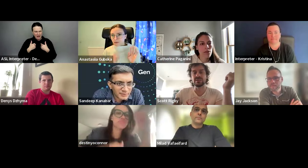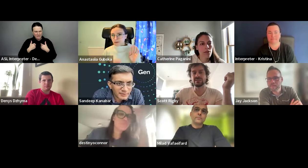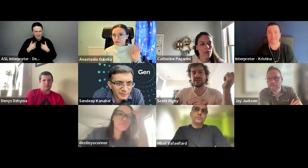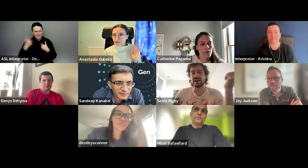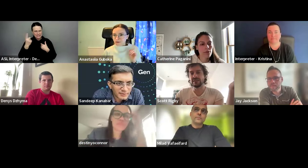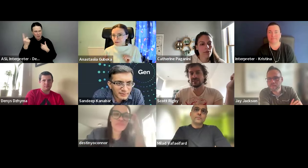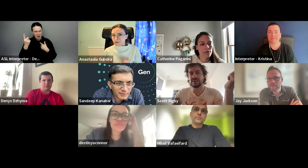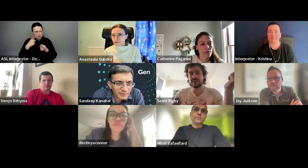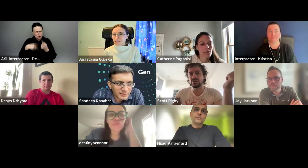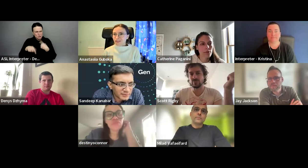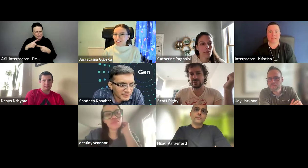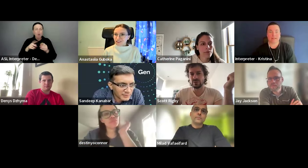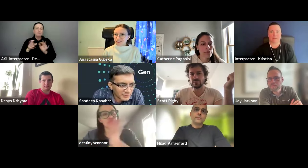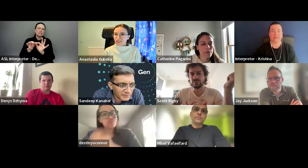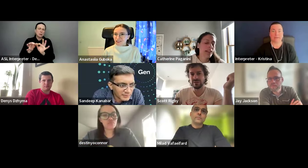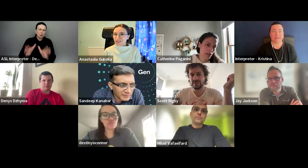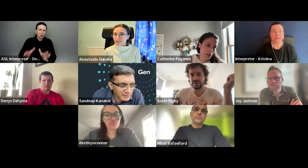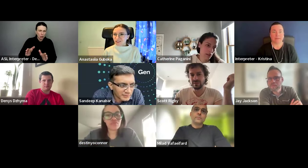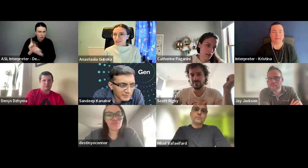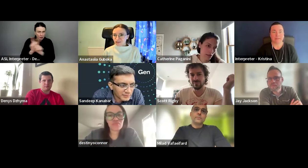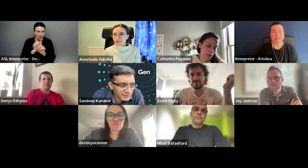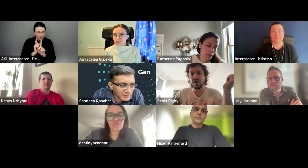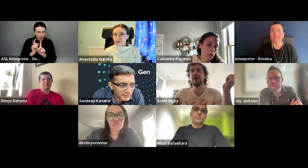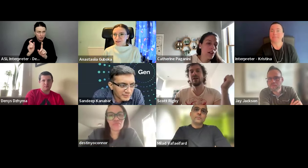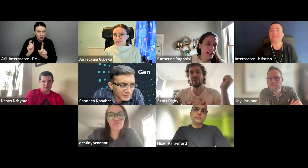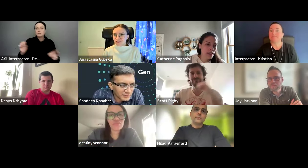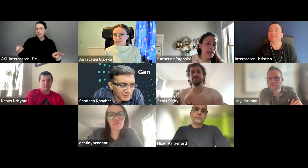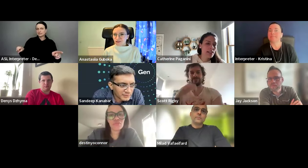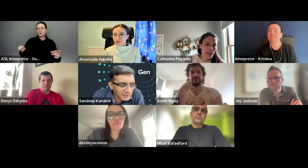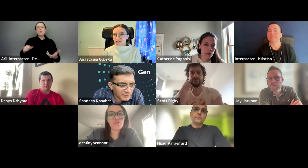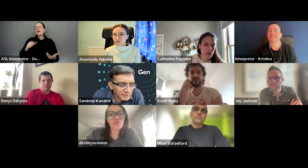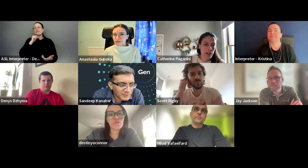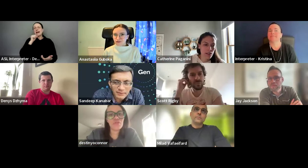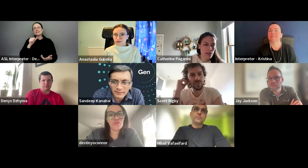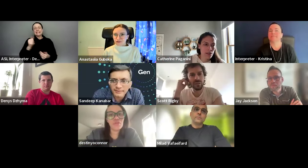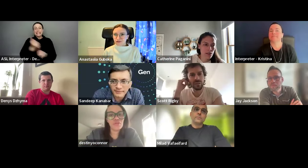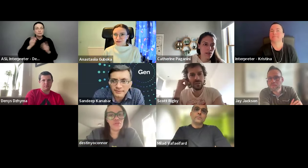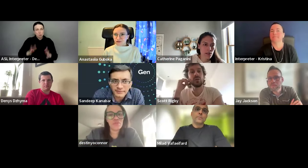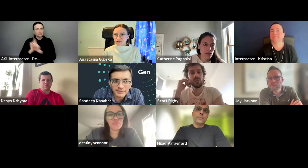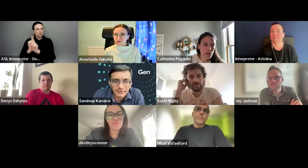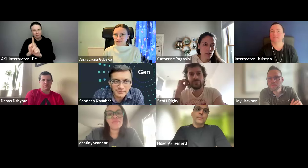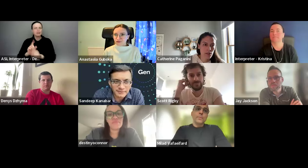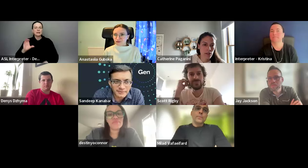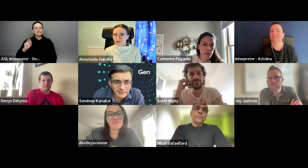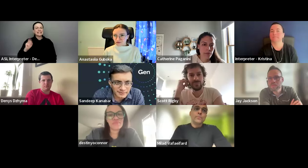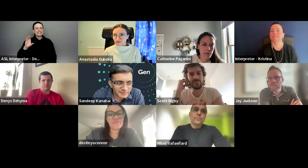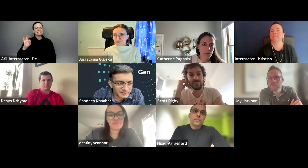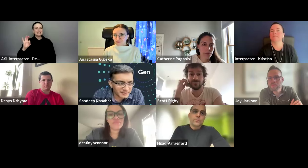someone to sign, a signing interpreter with them? Yes. Well, the CNCF provides.